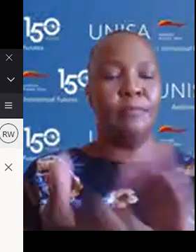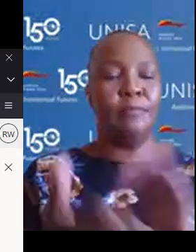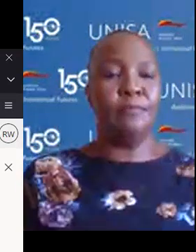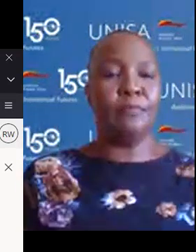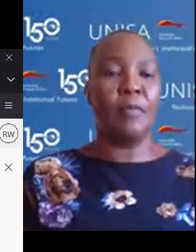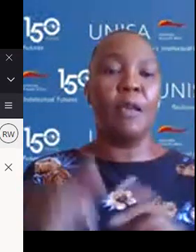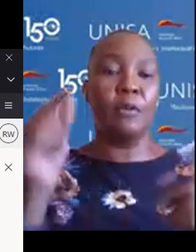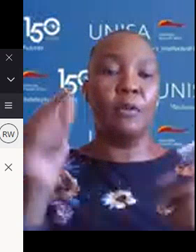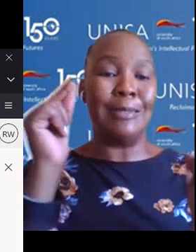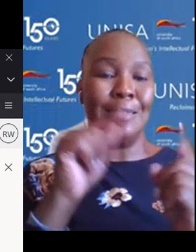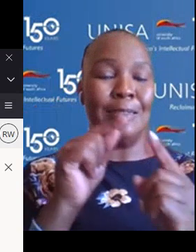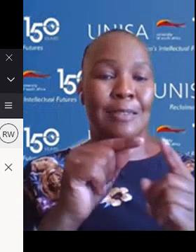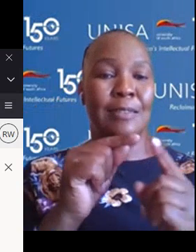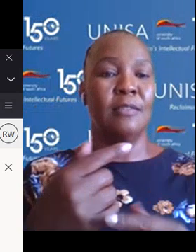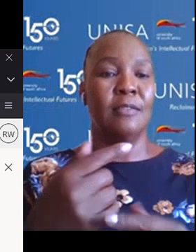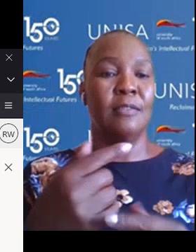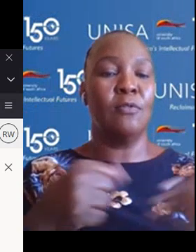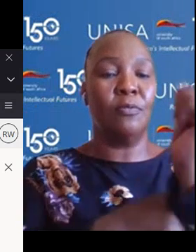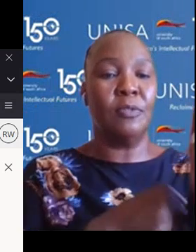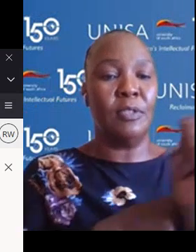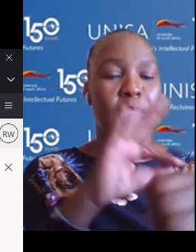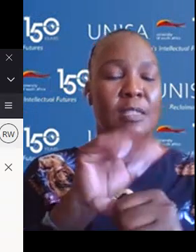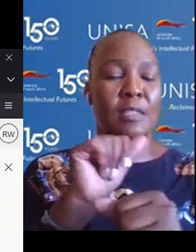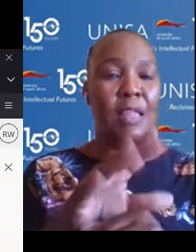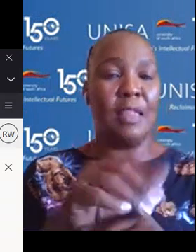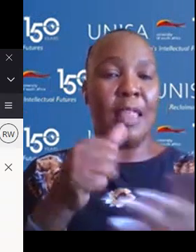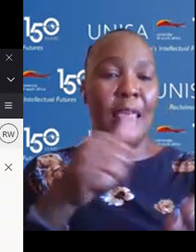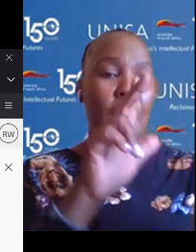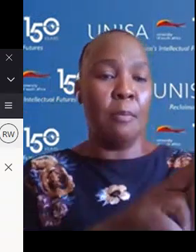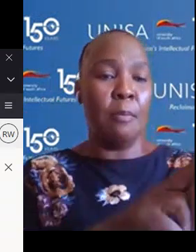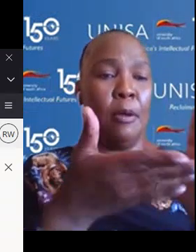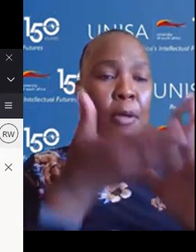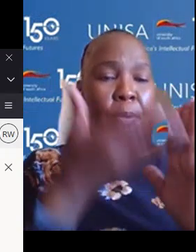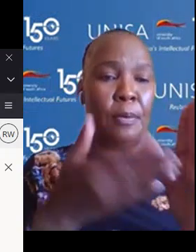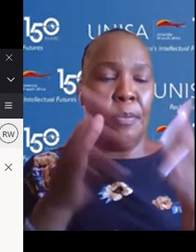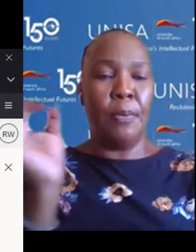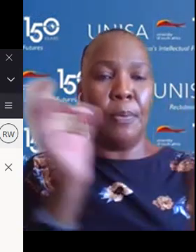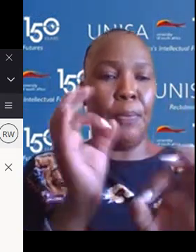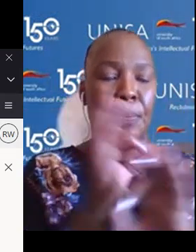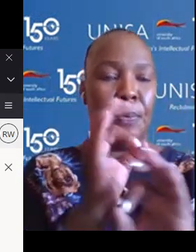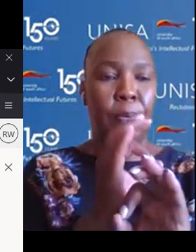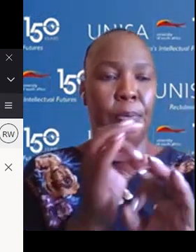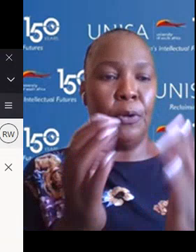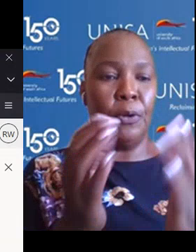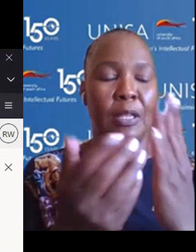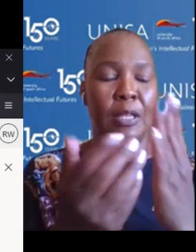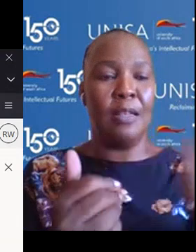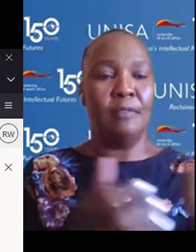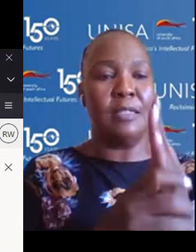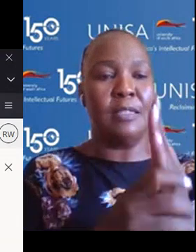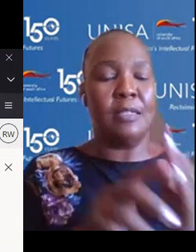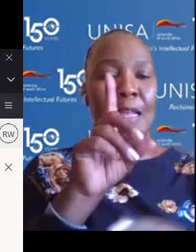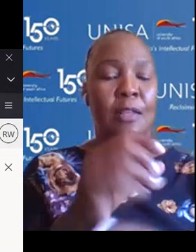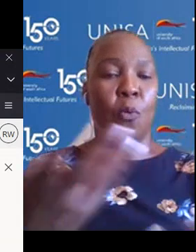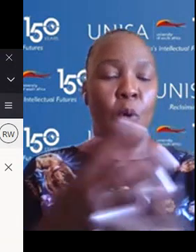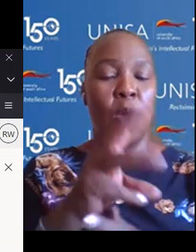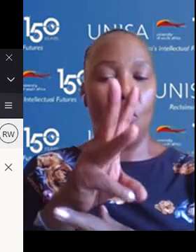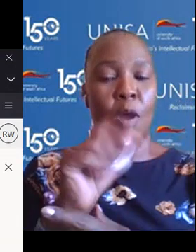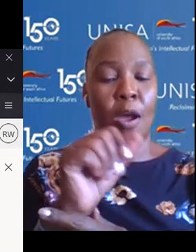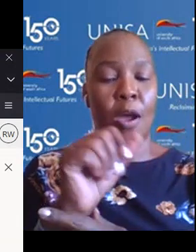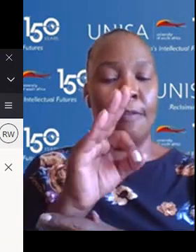So on this portal, if the app is not displaying here on the left-hand side, you need to click on the waffle, the app